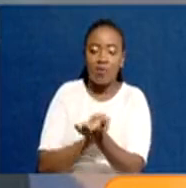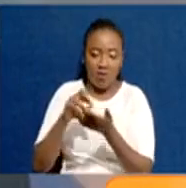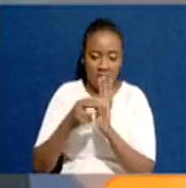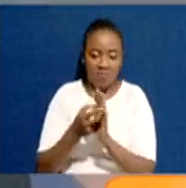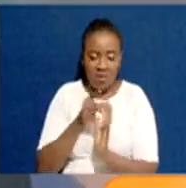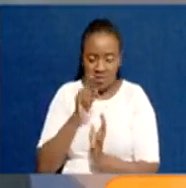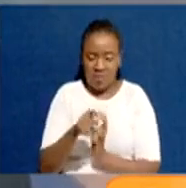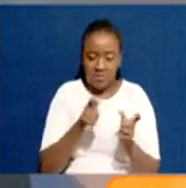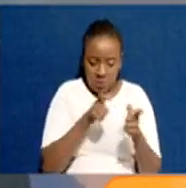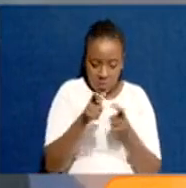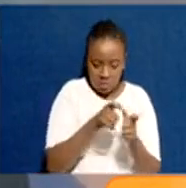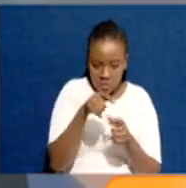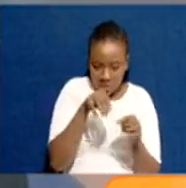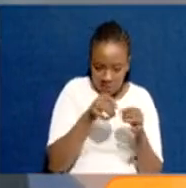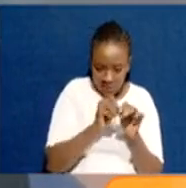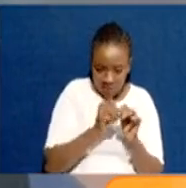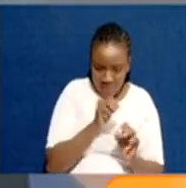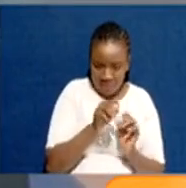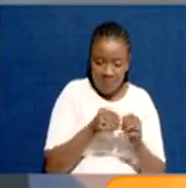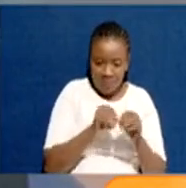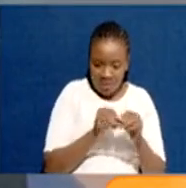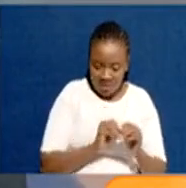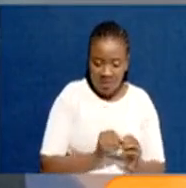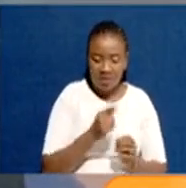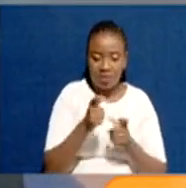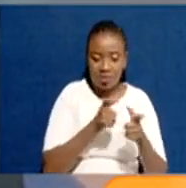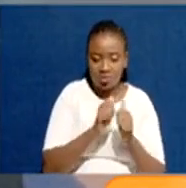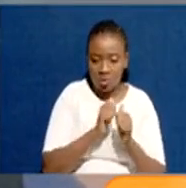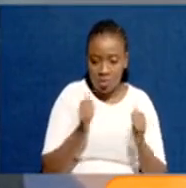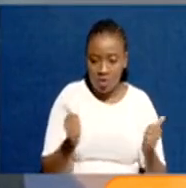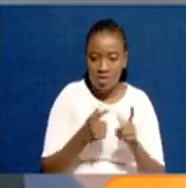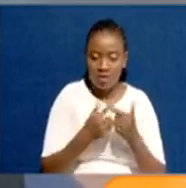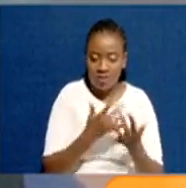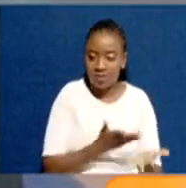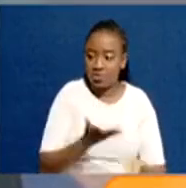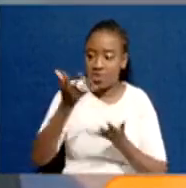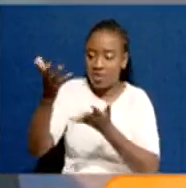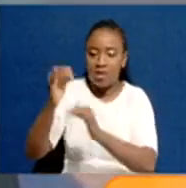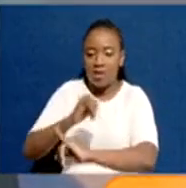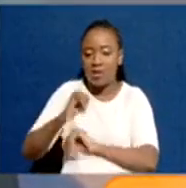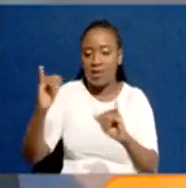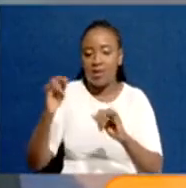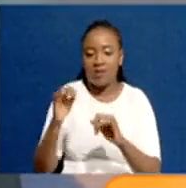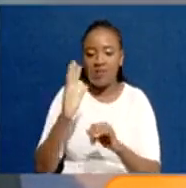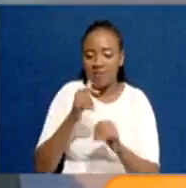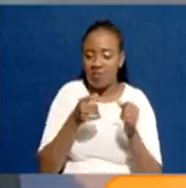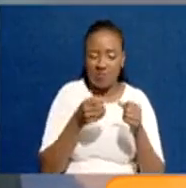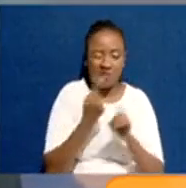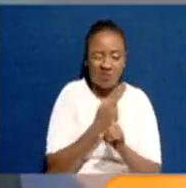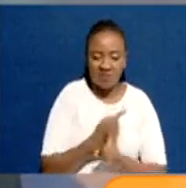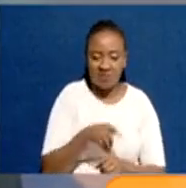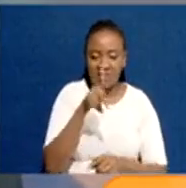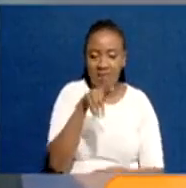have controlled them so that our produce, which we export to those destination markets, are free from